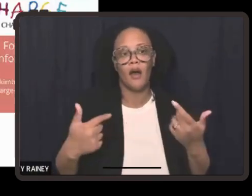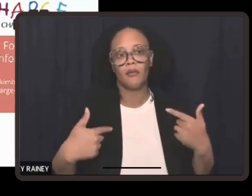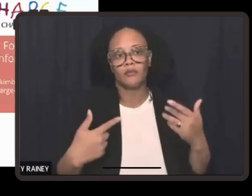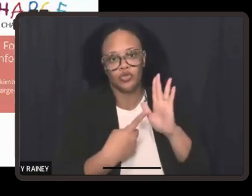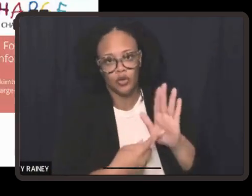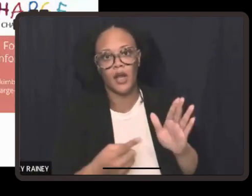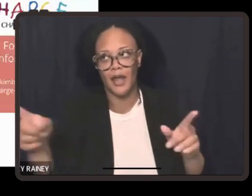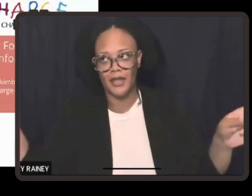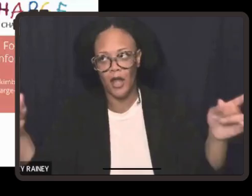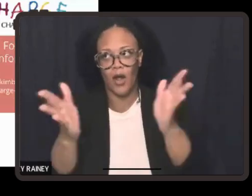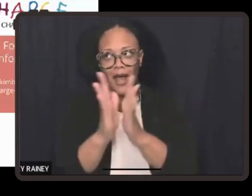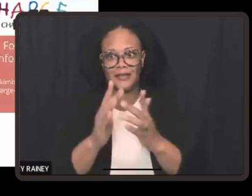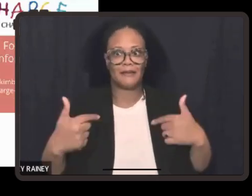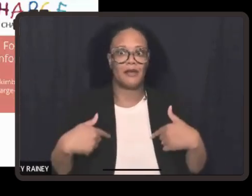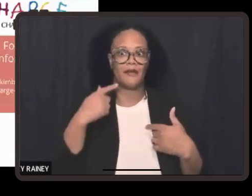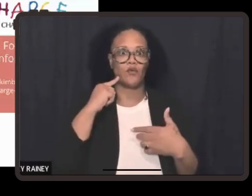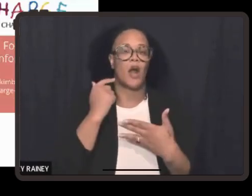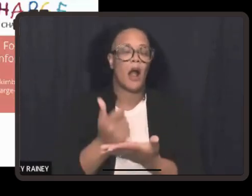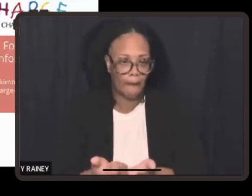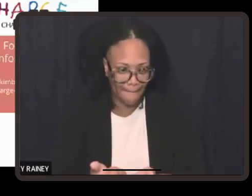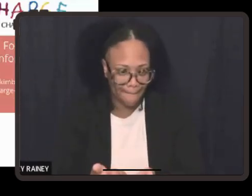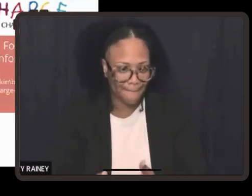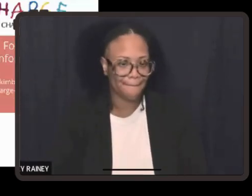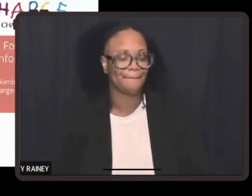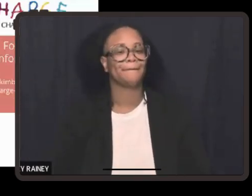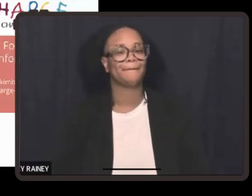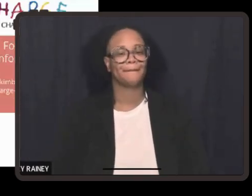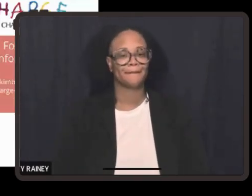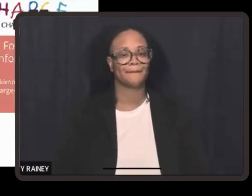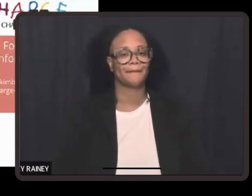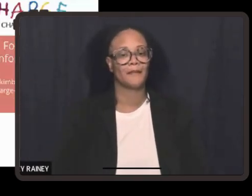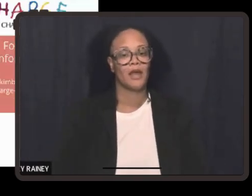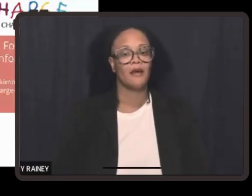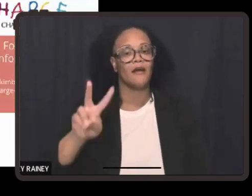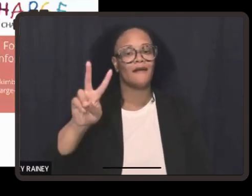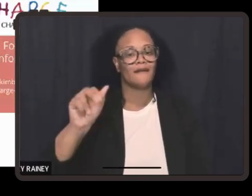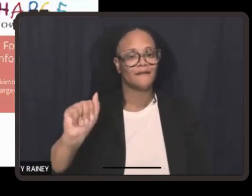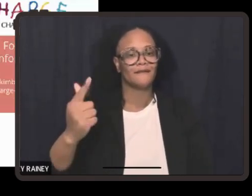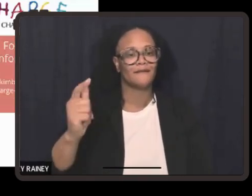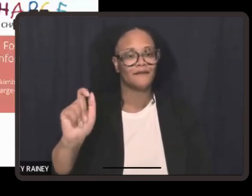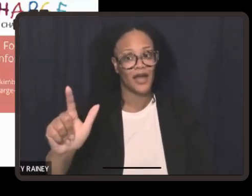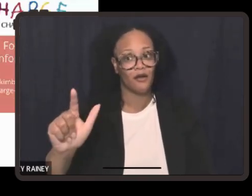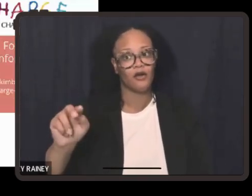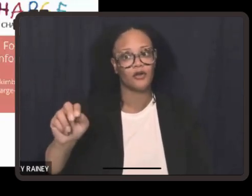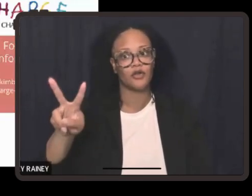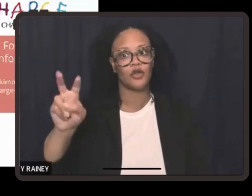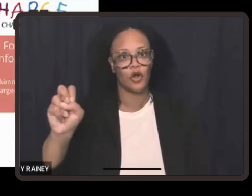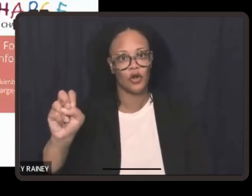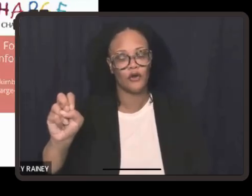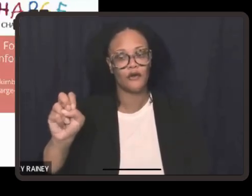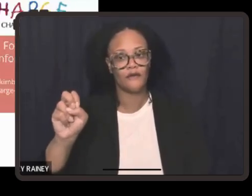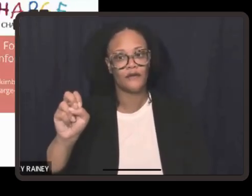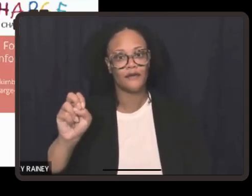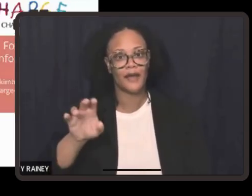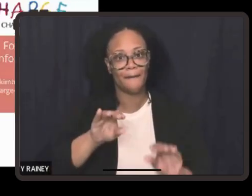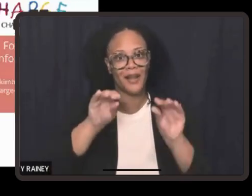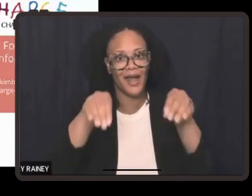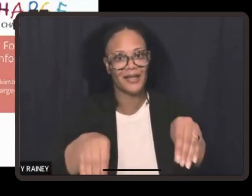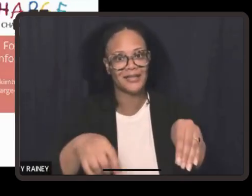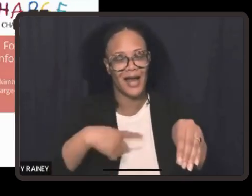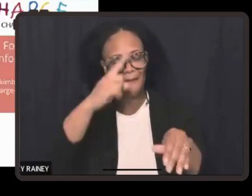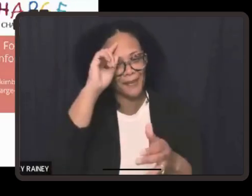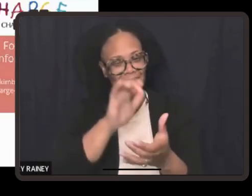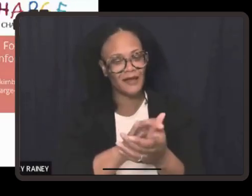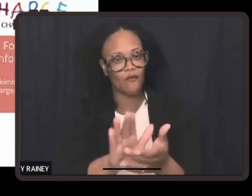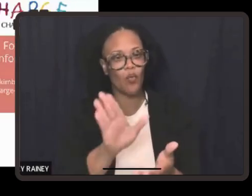help. I am going to go back to vagal nerve implants. I think this is going to be the future. I hope I'm around to